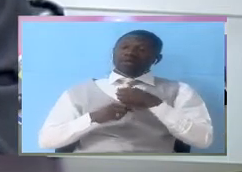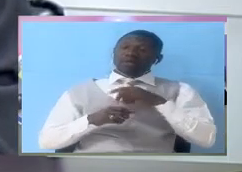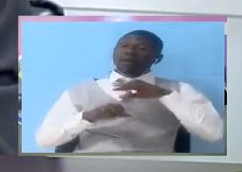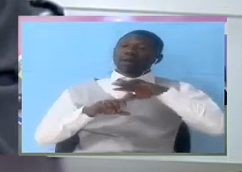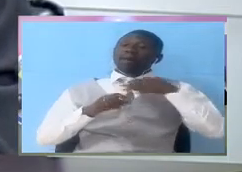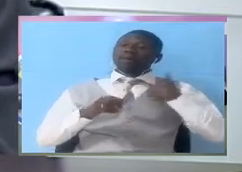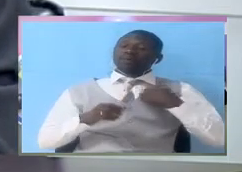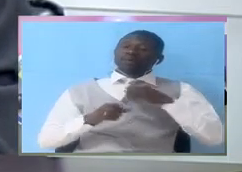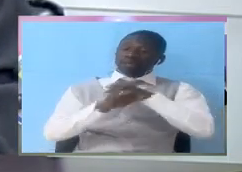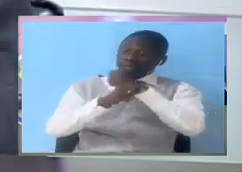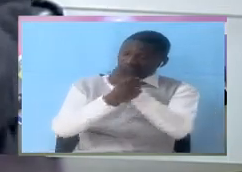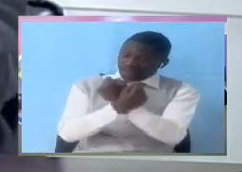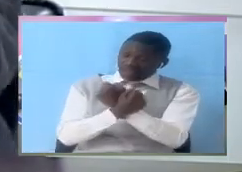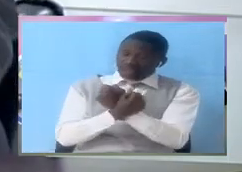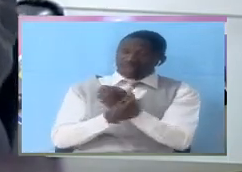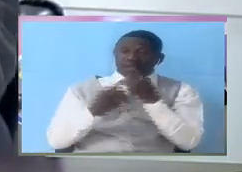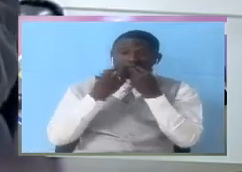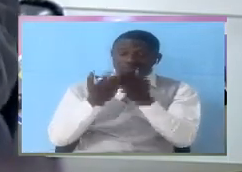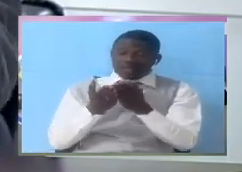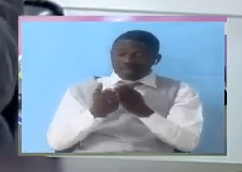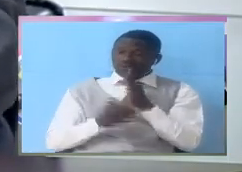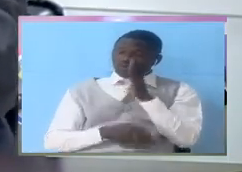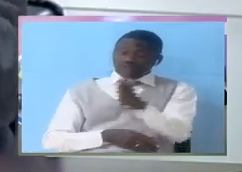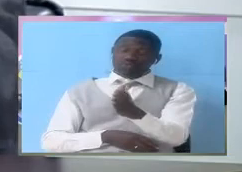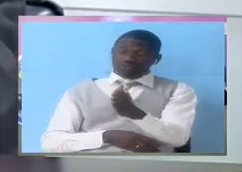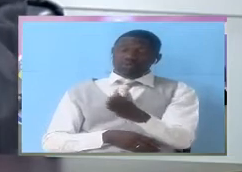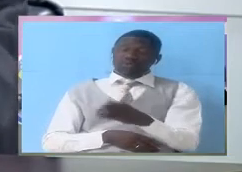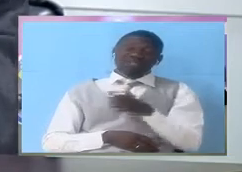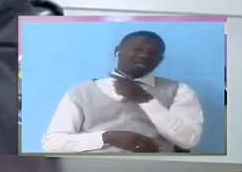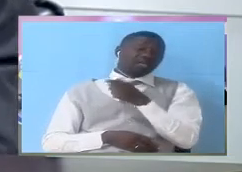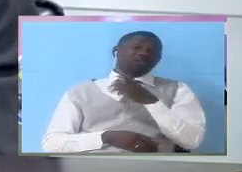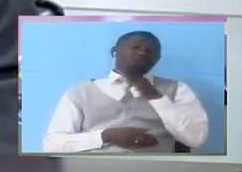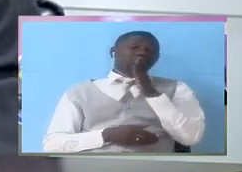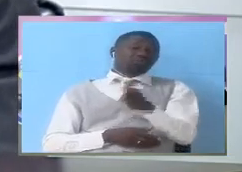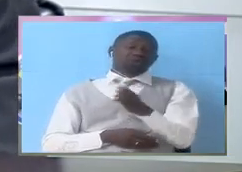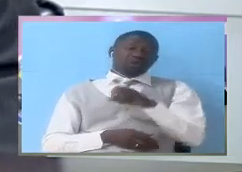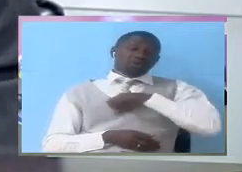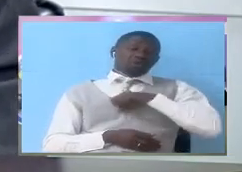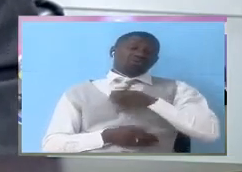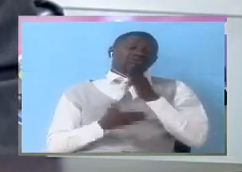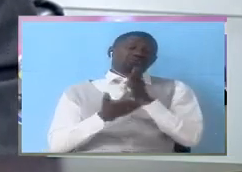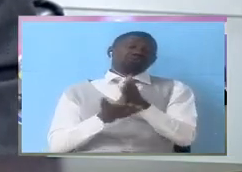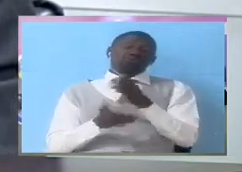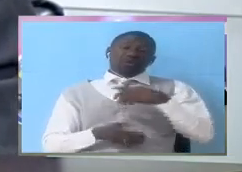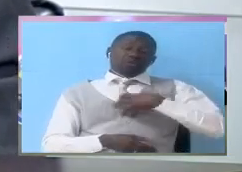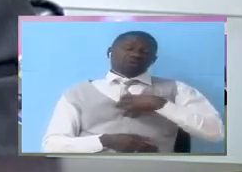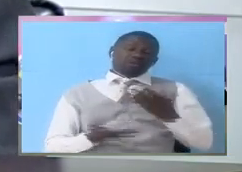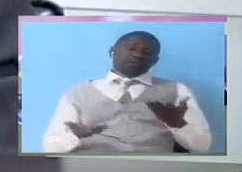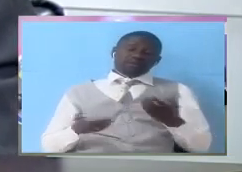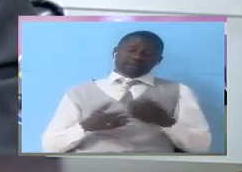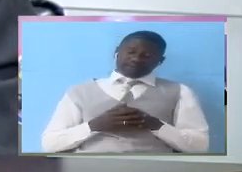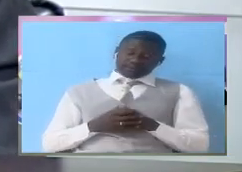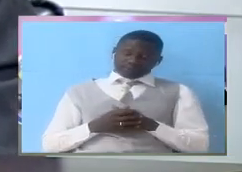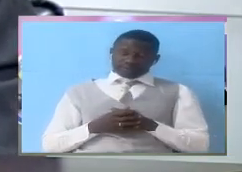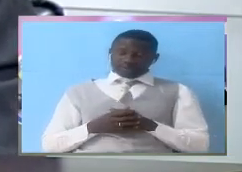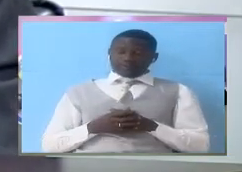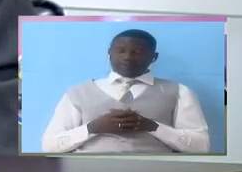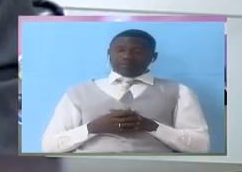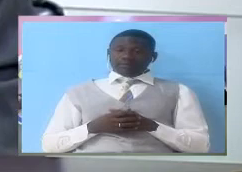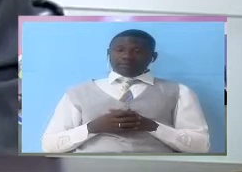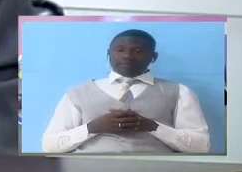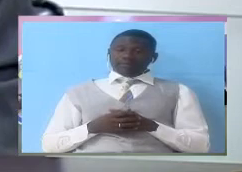detainees say the truth, the so-called truth. Ñu wax ñi nga xamné ni ñom lañ japp ñu wax dëgg ji ñom liñ bëgga